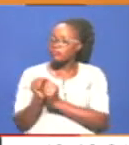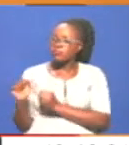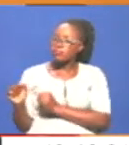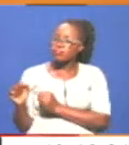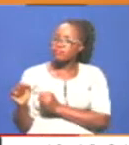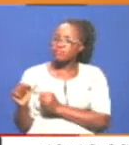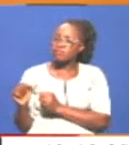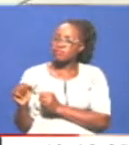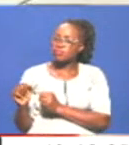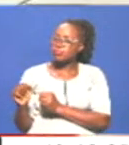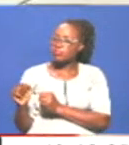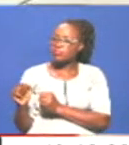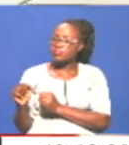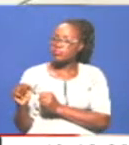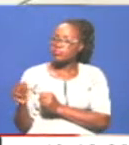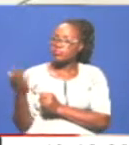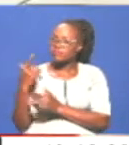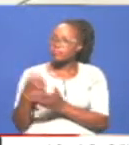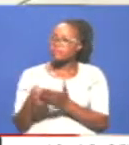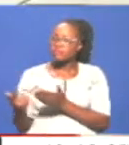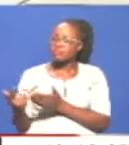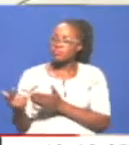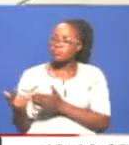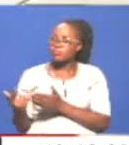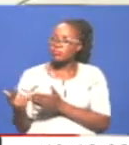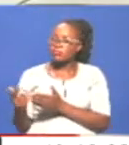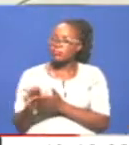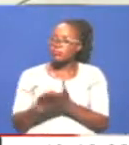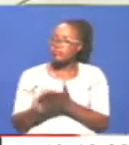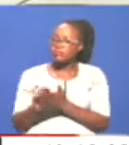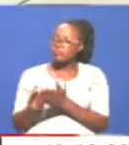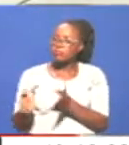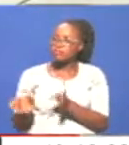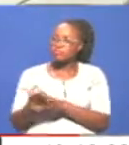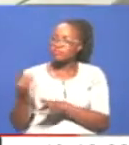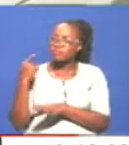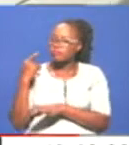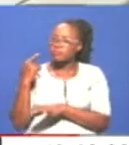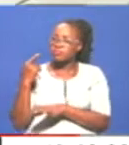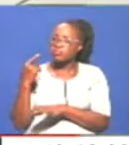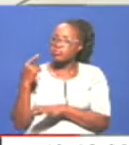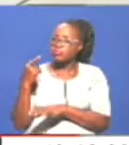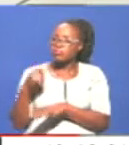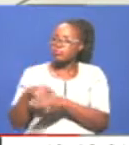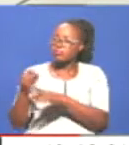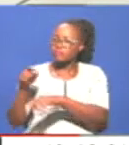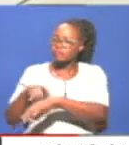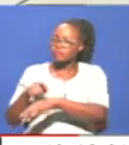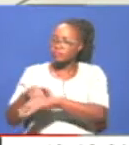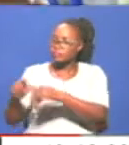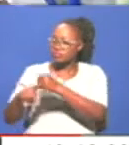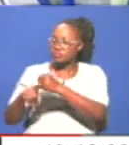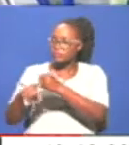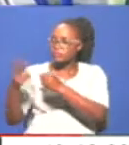have, what we held here last week, which basically we closed up yesterday, was the sixth edition, because we missed the 2020